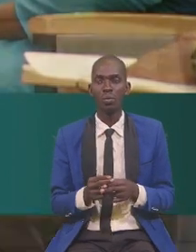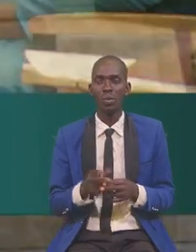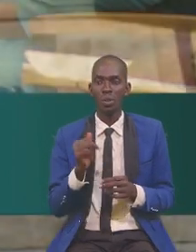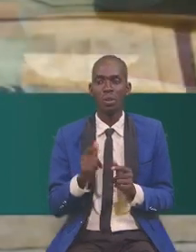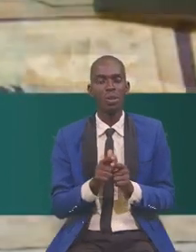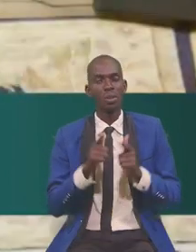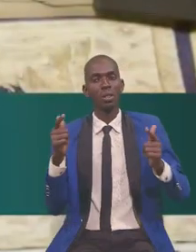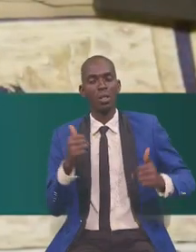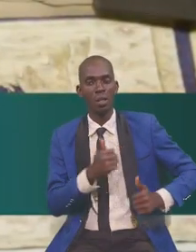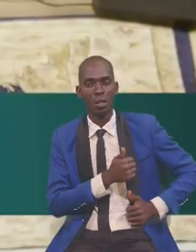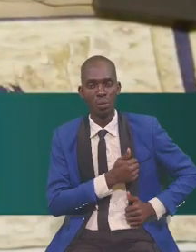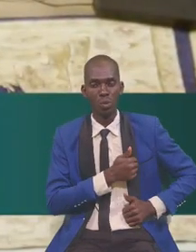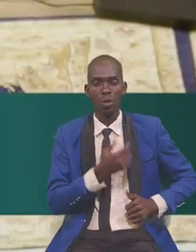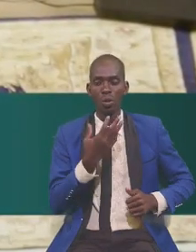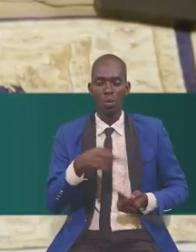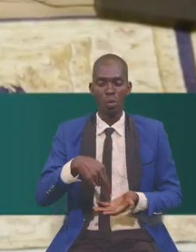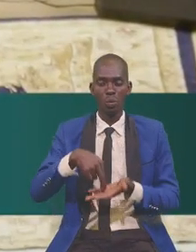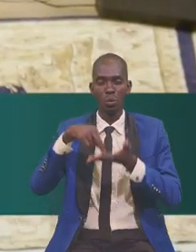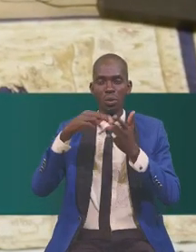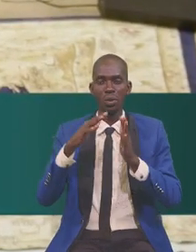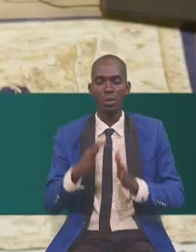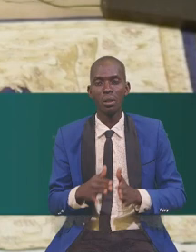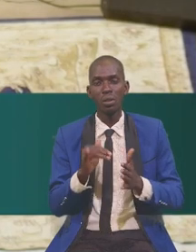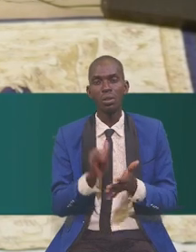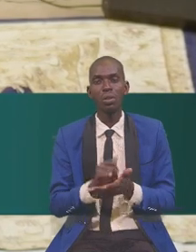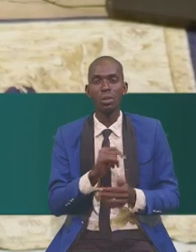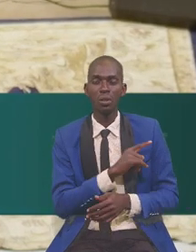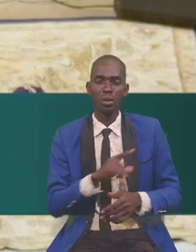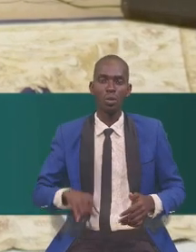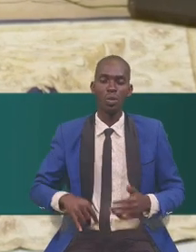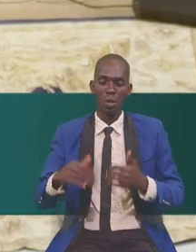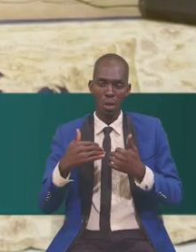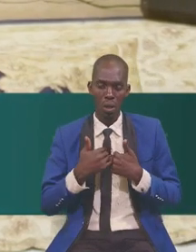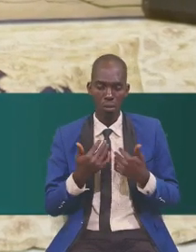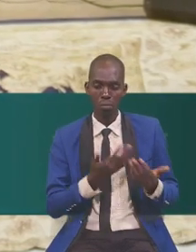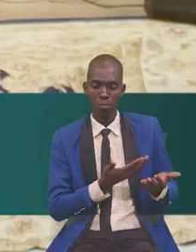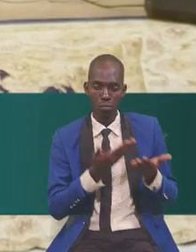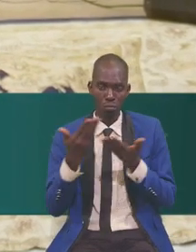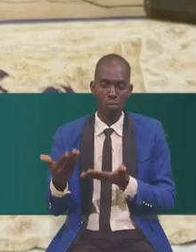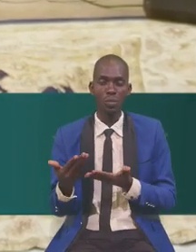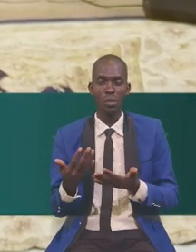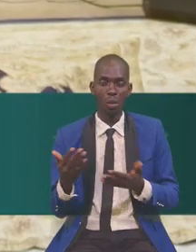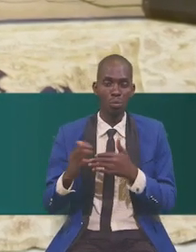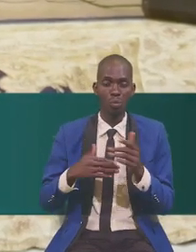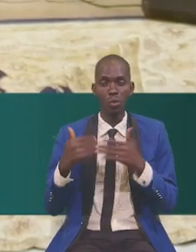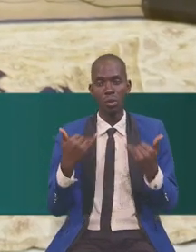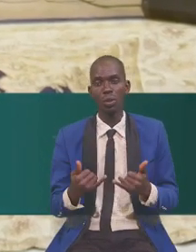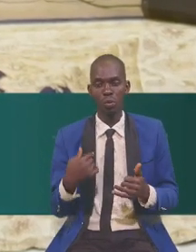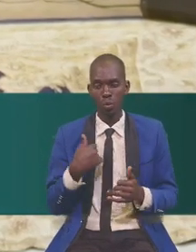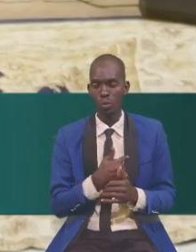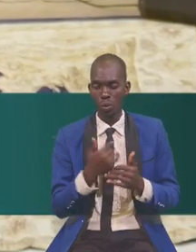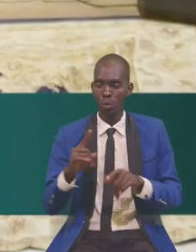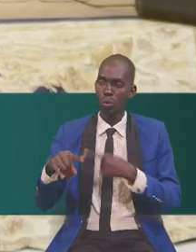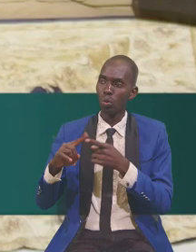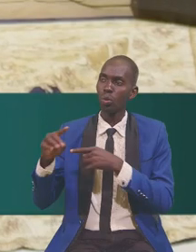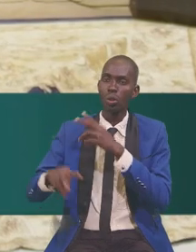army of ambassadors that the Lord has raised up now, and we're going to the world,